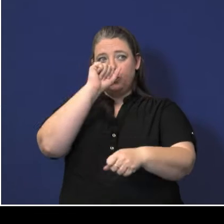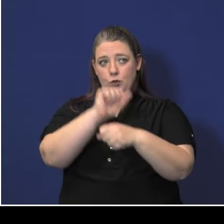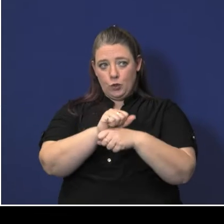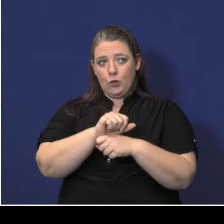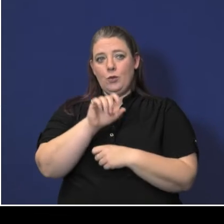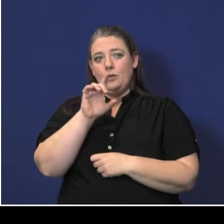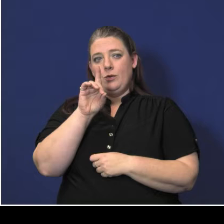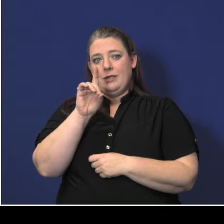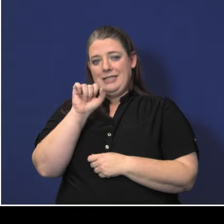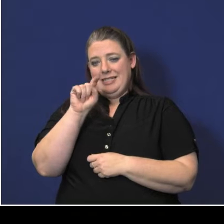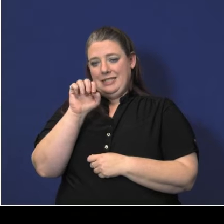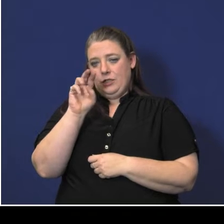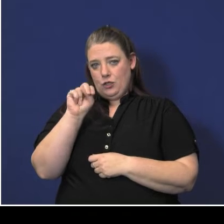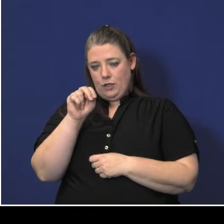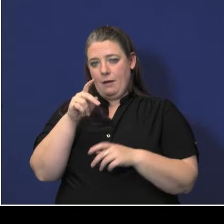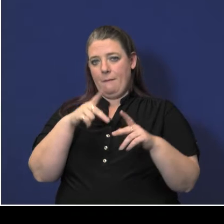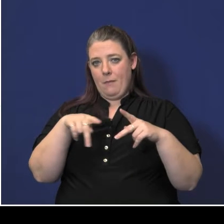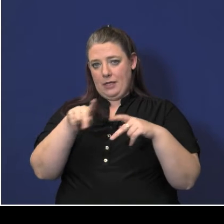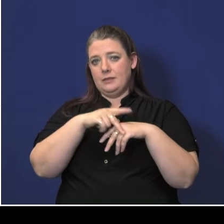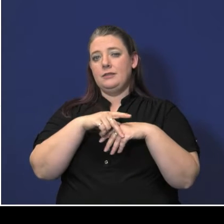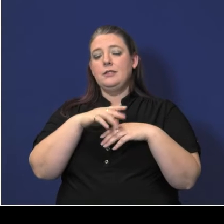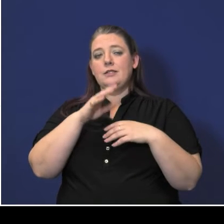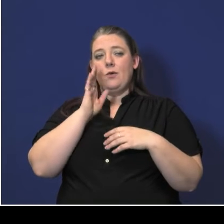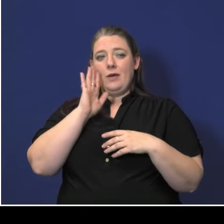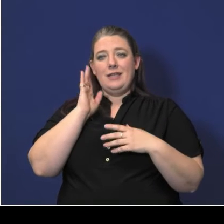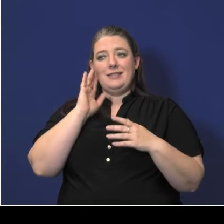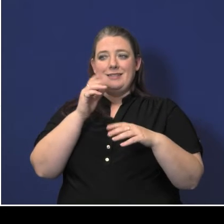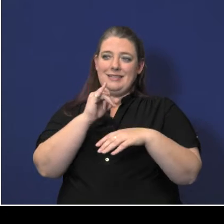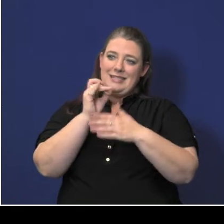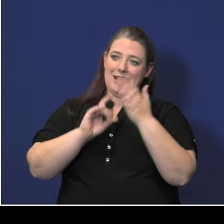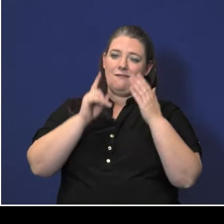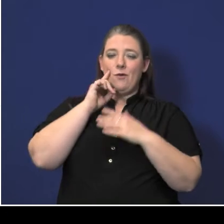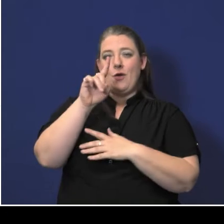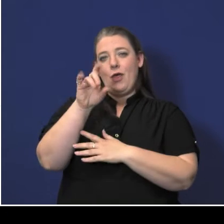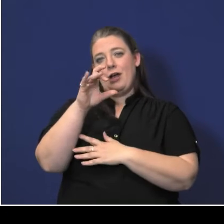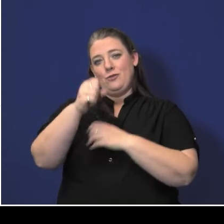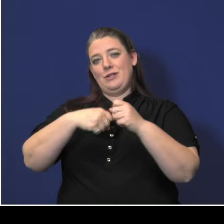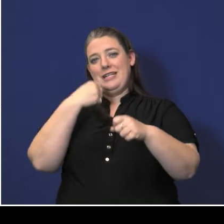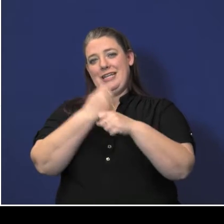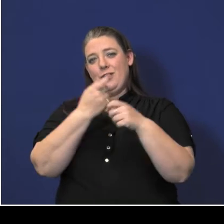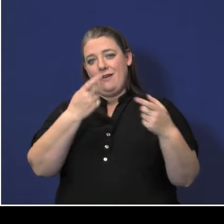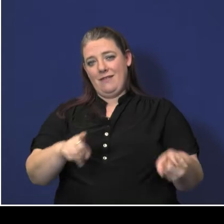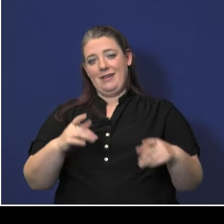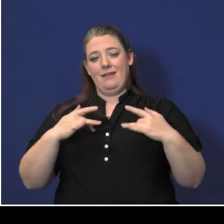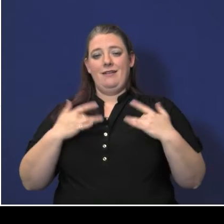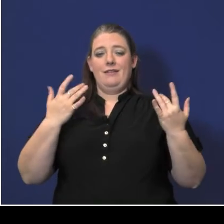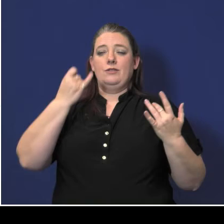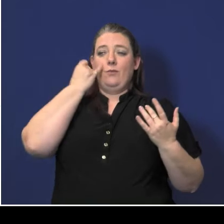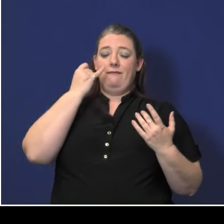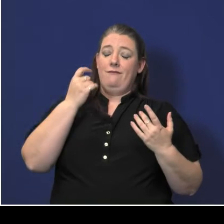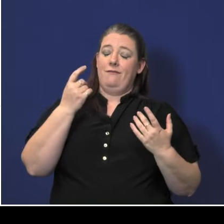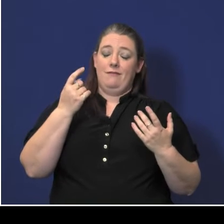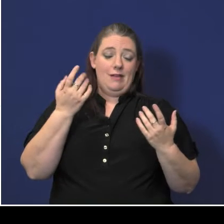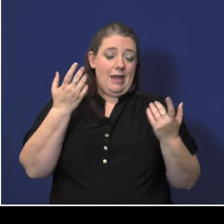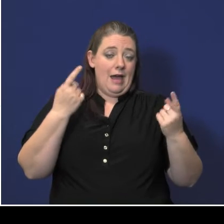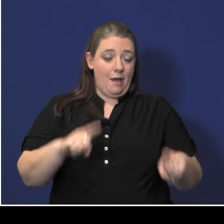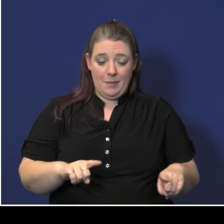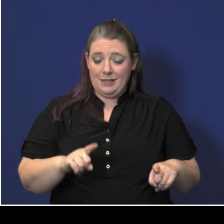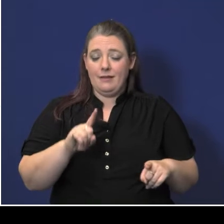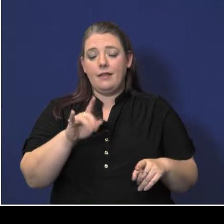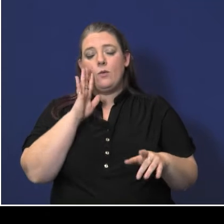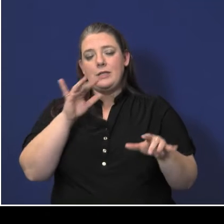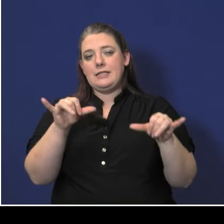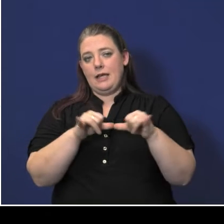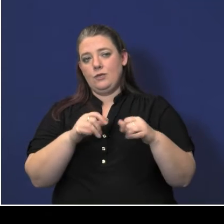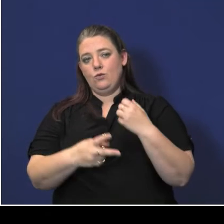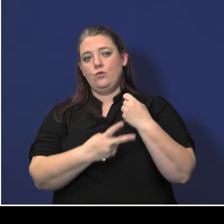So it is sized for the 100-year event, and in that case that an extreme event happened, the detention pond is sized to store